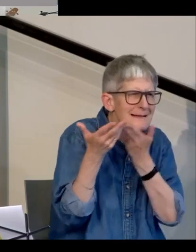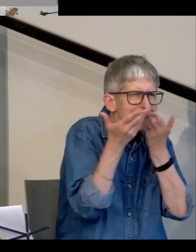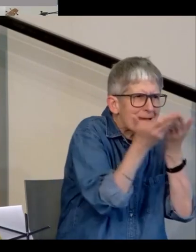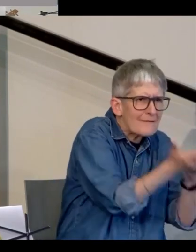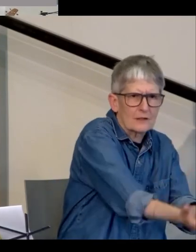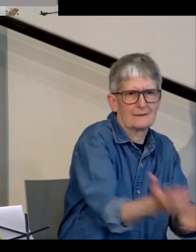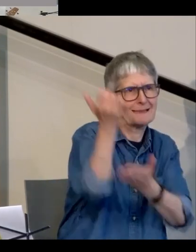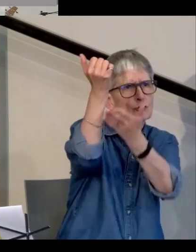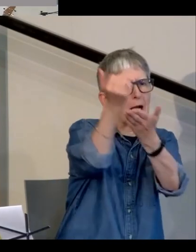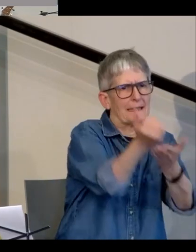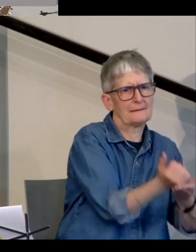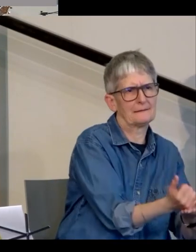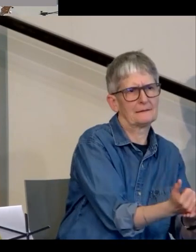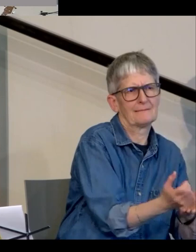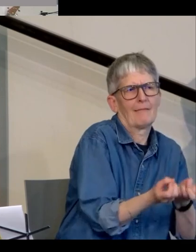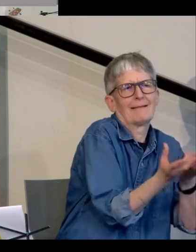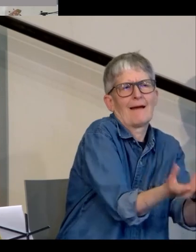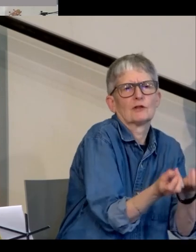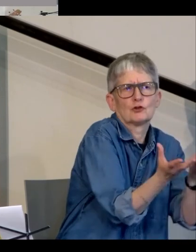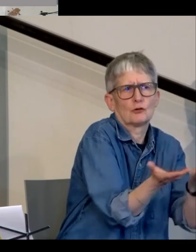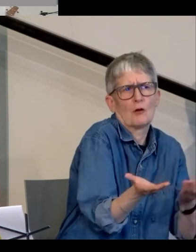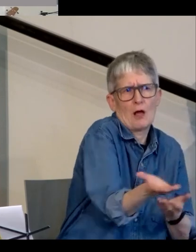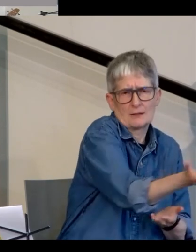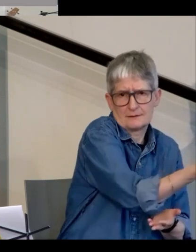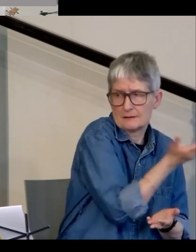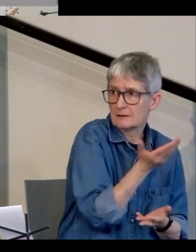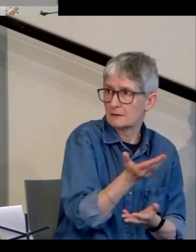love for us.